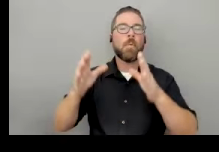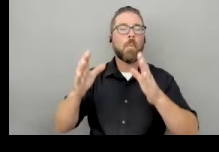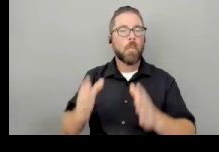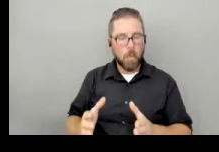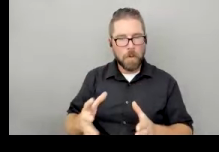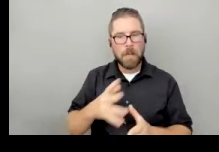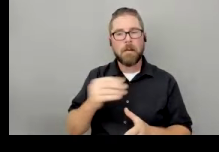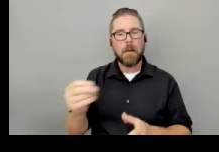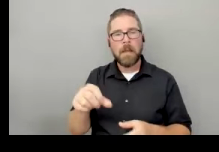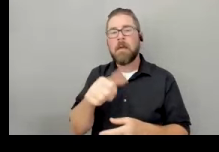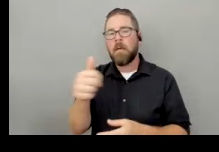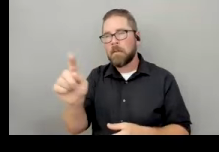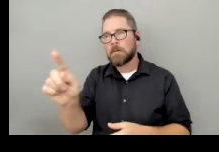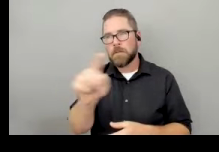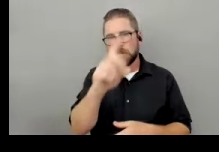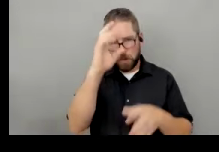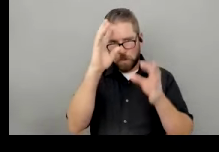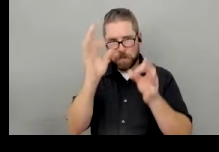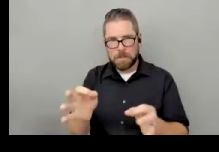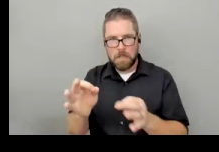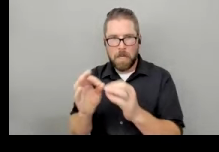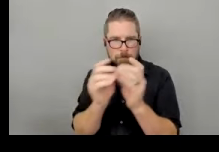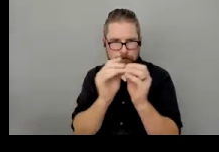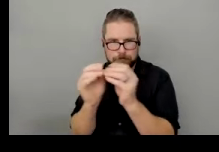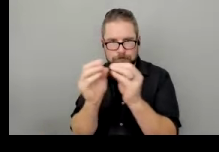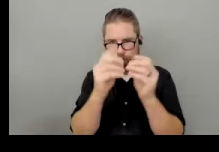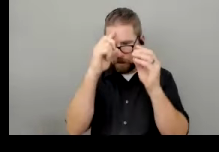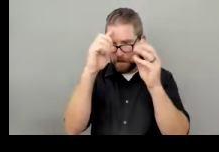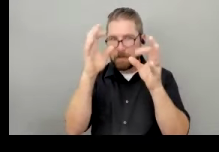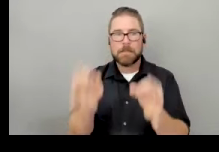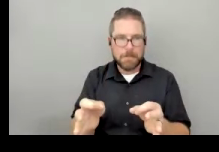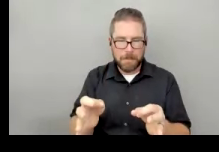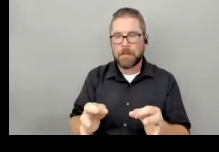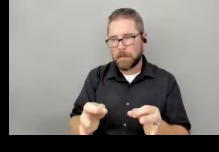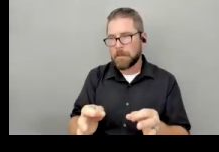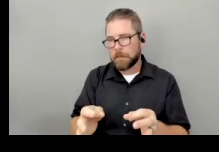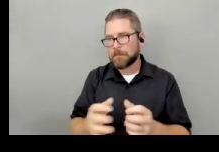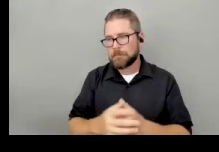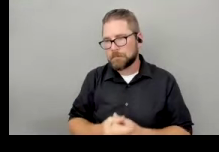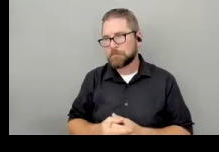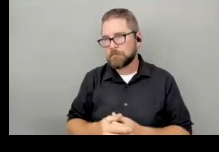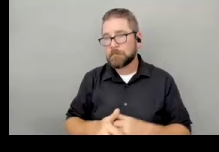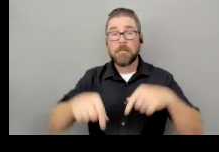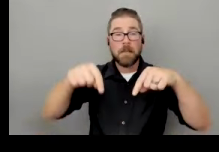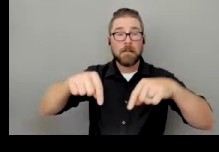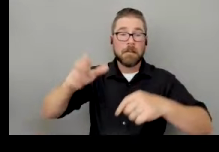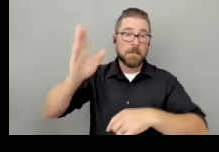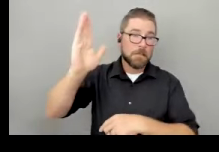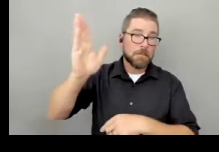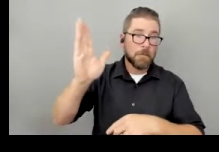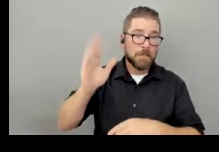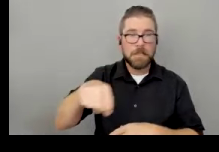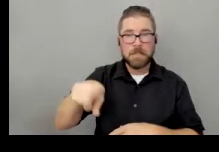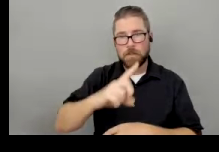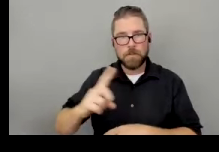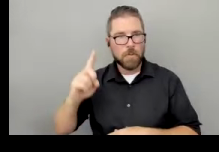to see if that is something that is necessarily in that situation. You'll hear a lot throughout our presentation and our case